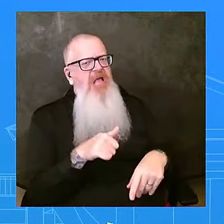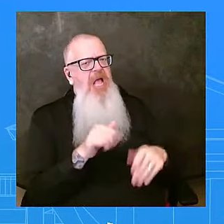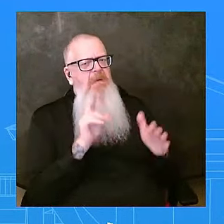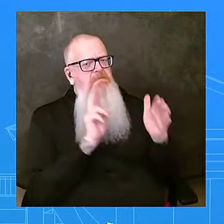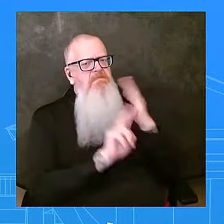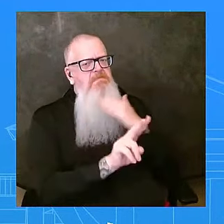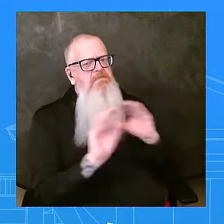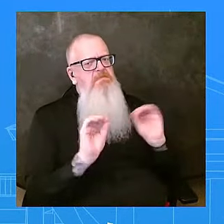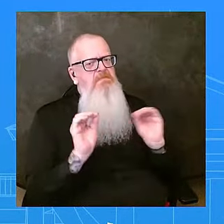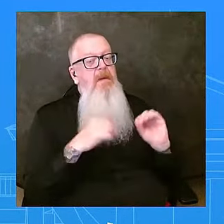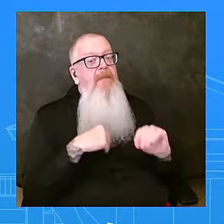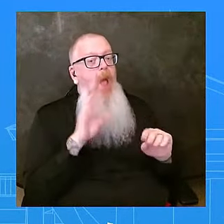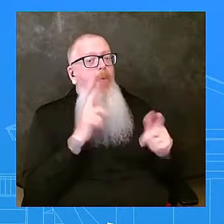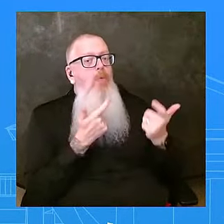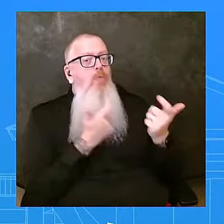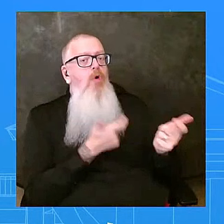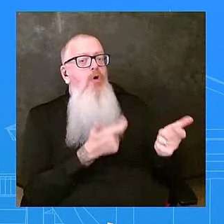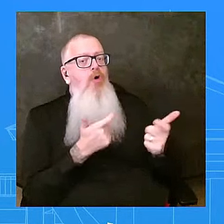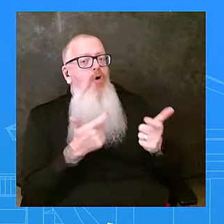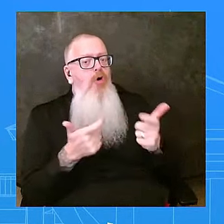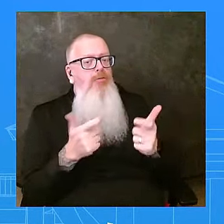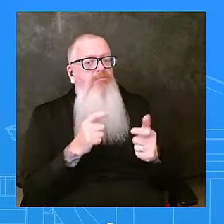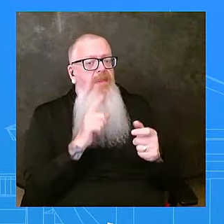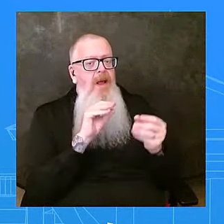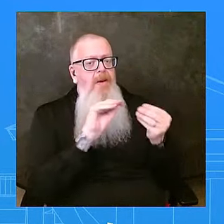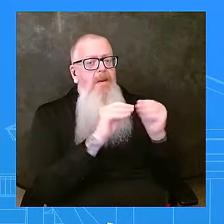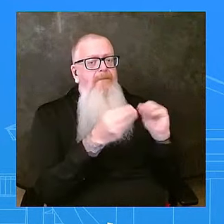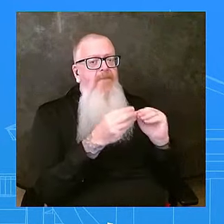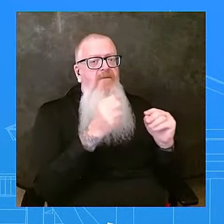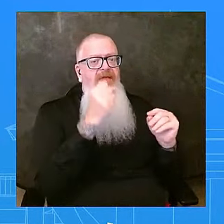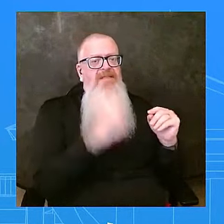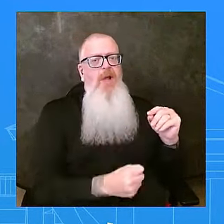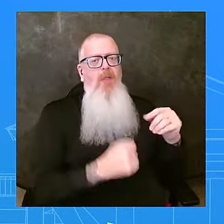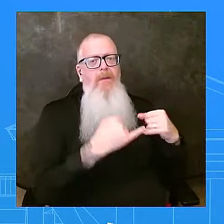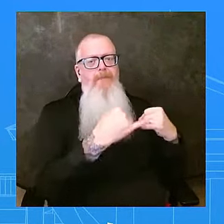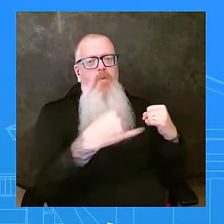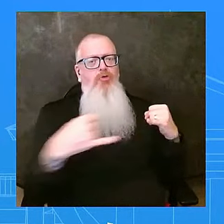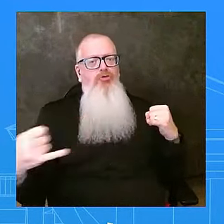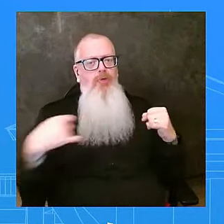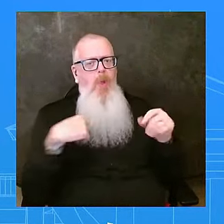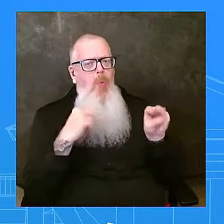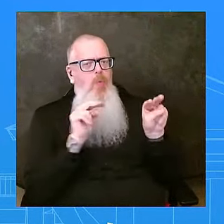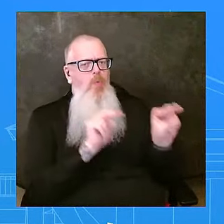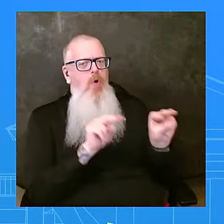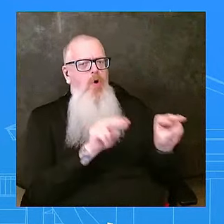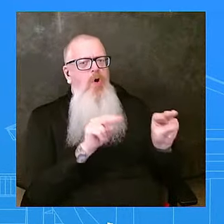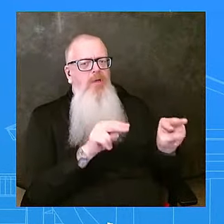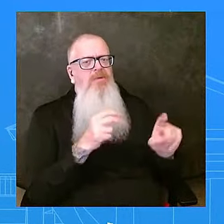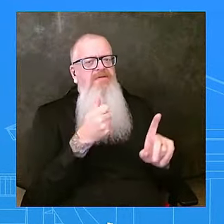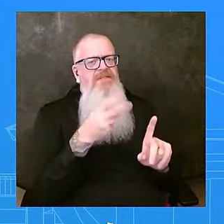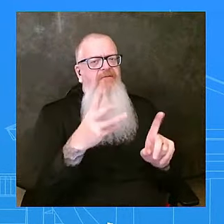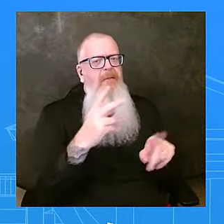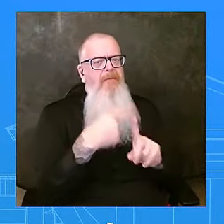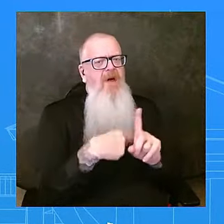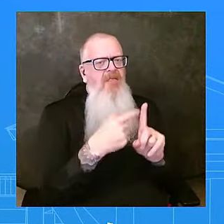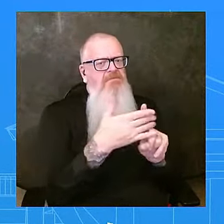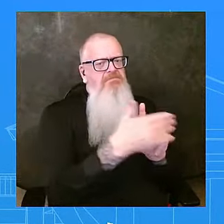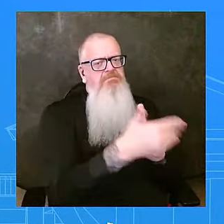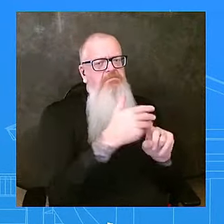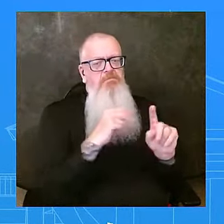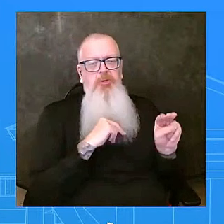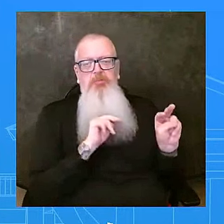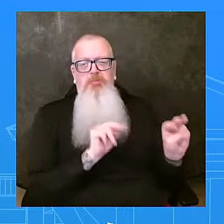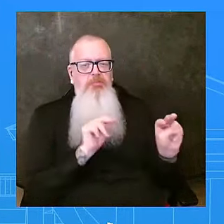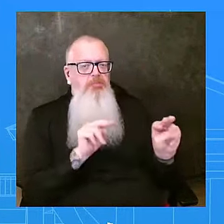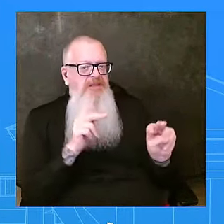southern border have reduced and reduced significantly in the past months, but have not seen any indications of a